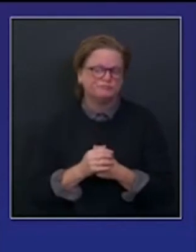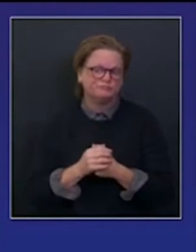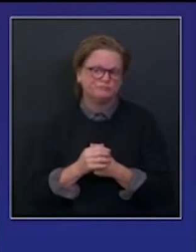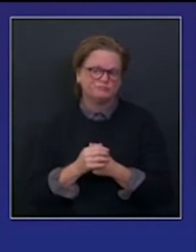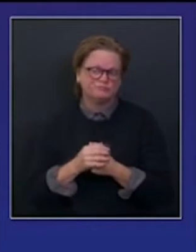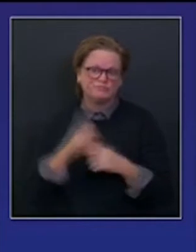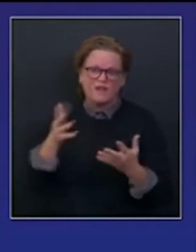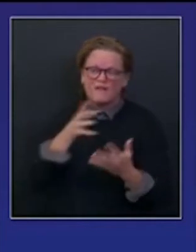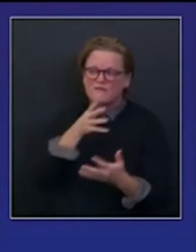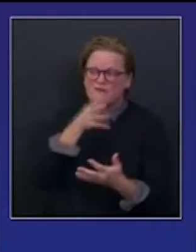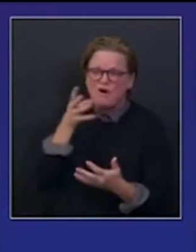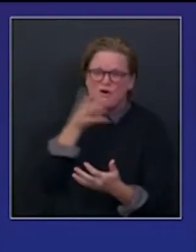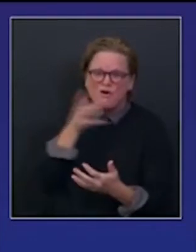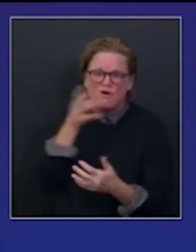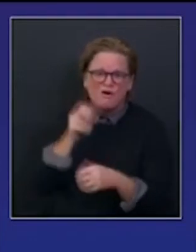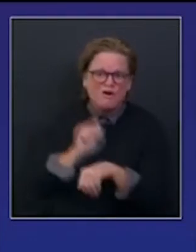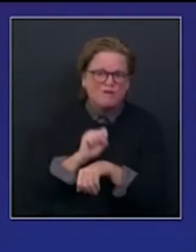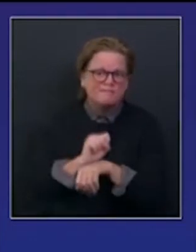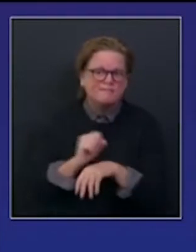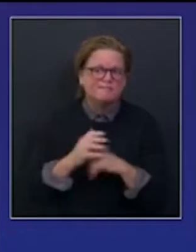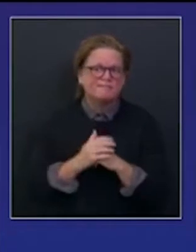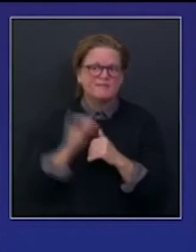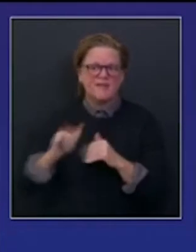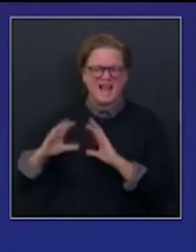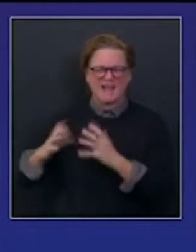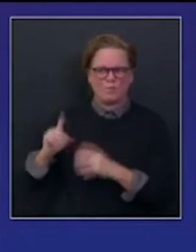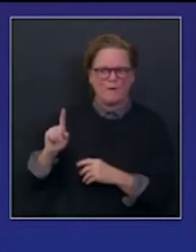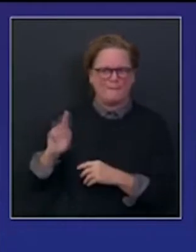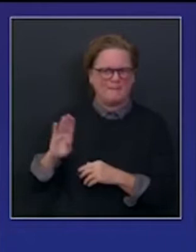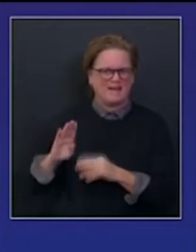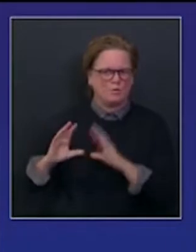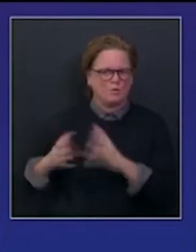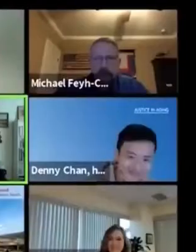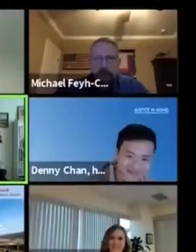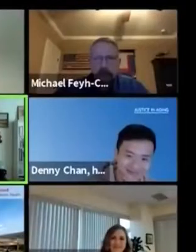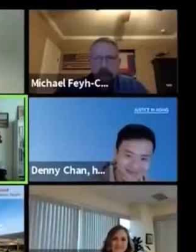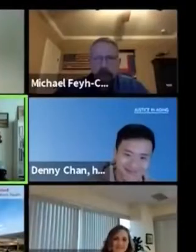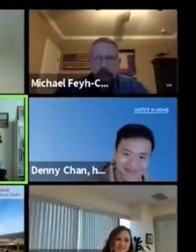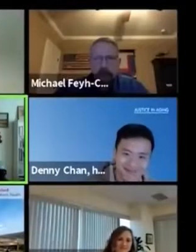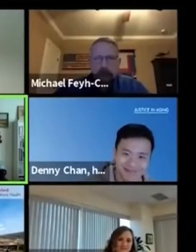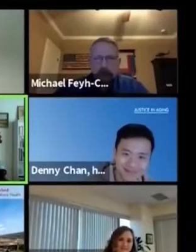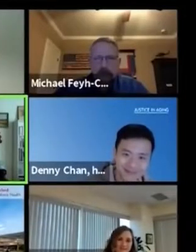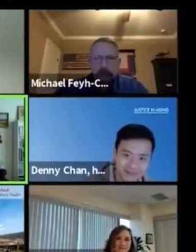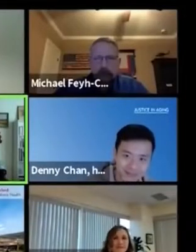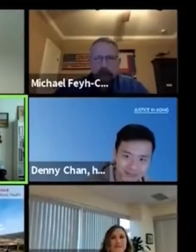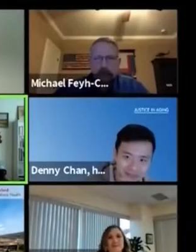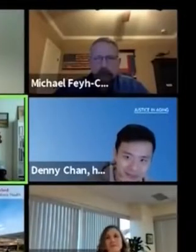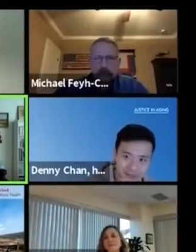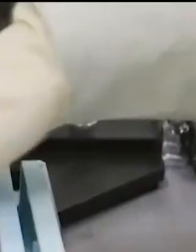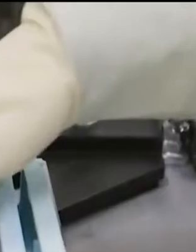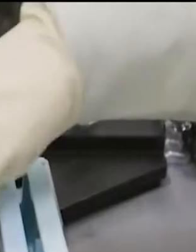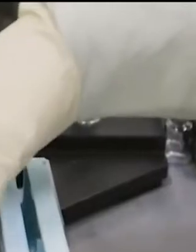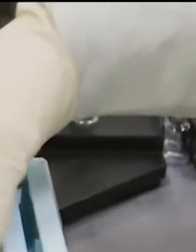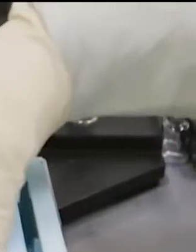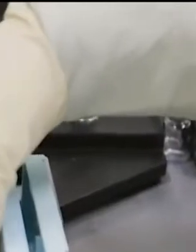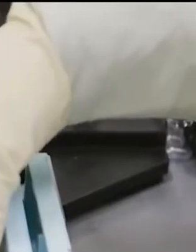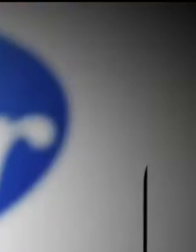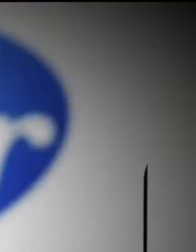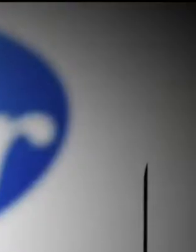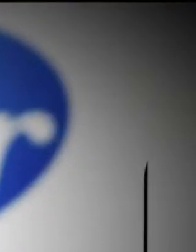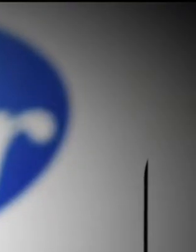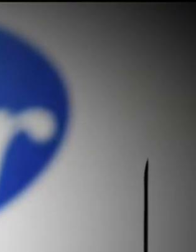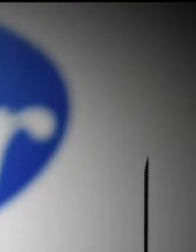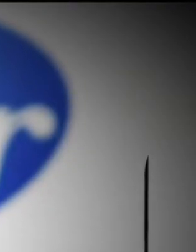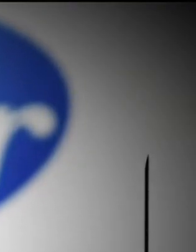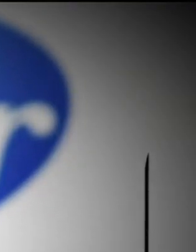farm workers, which includes discussions around grocery workers. You get the sense. No immediate action was taken Wednesday. The vaccine